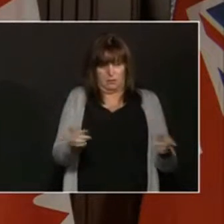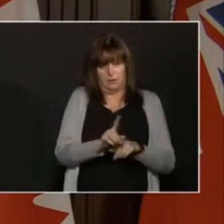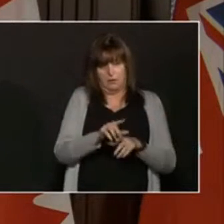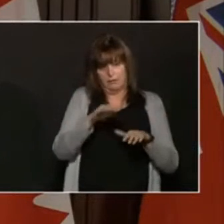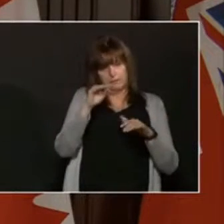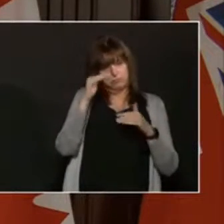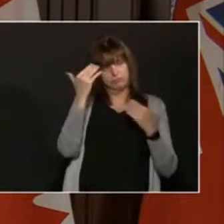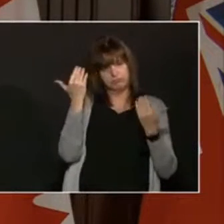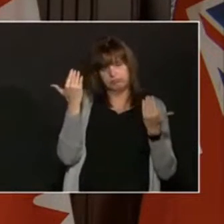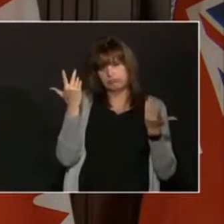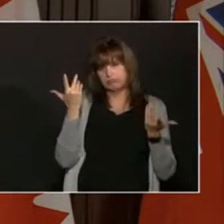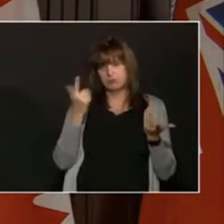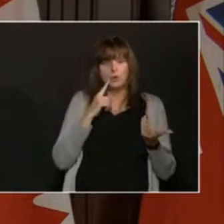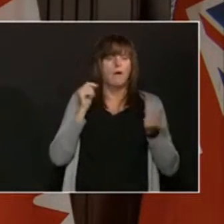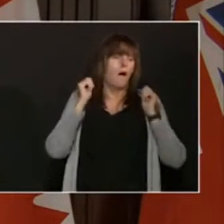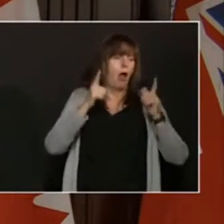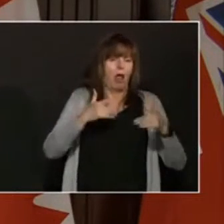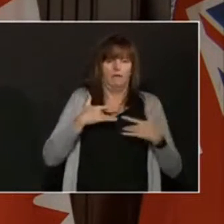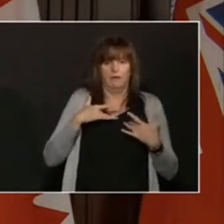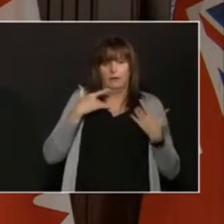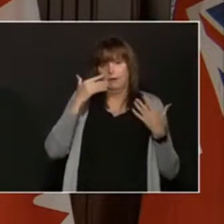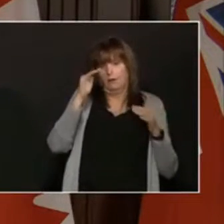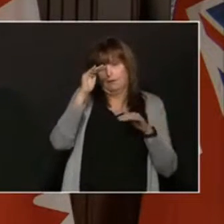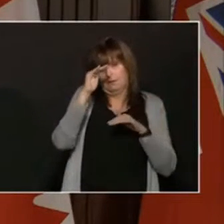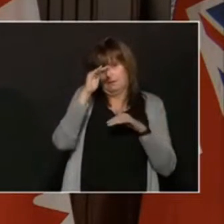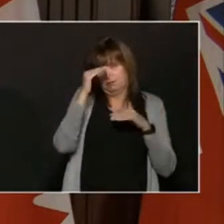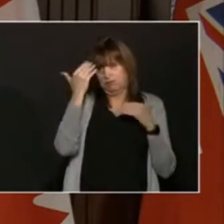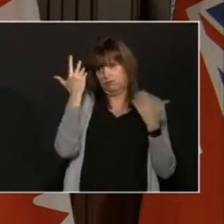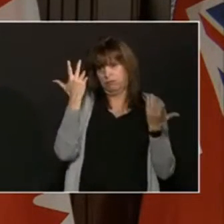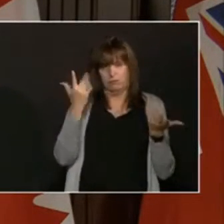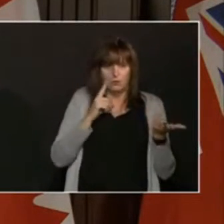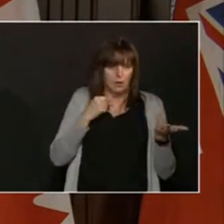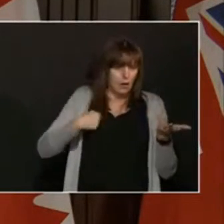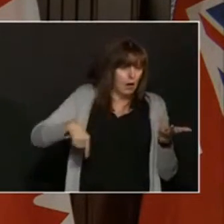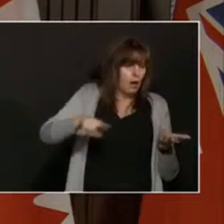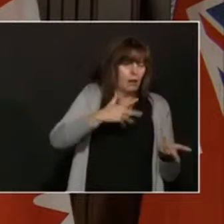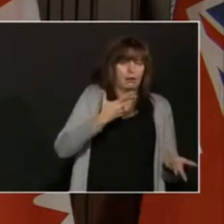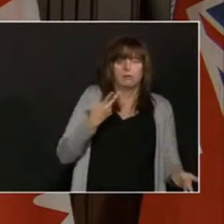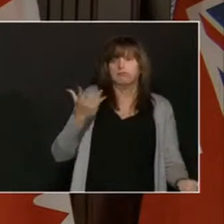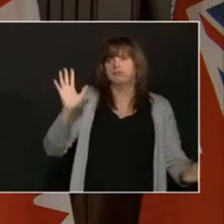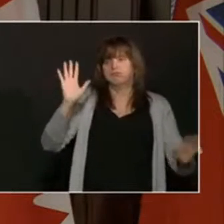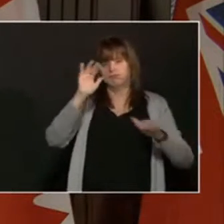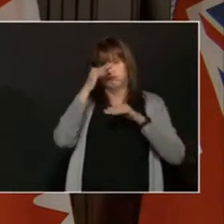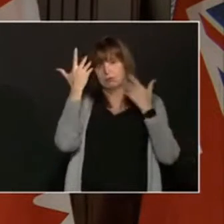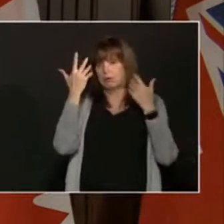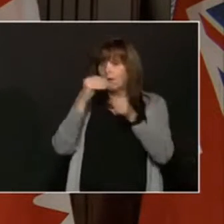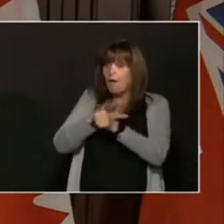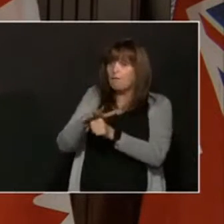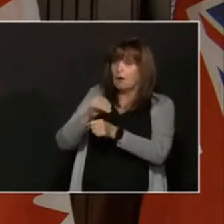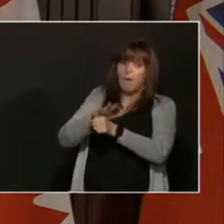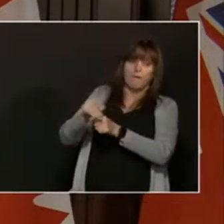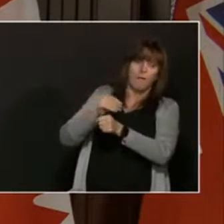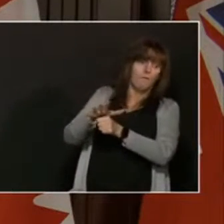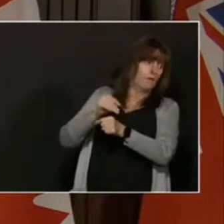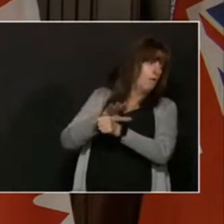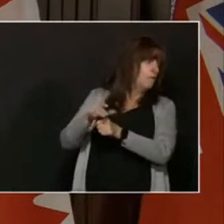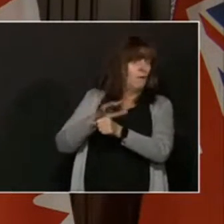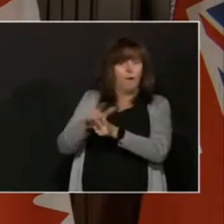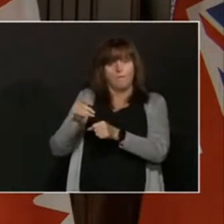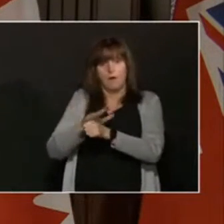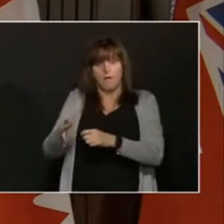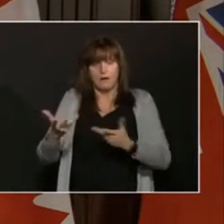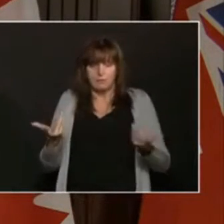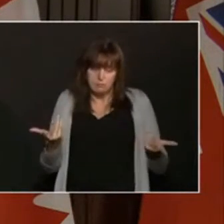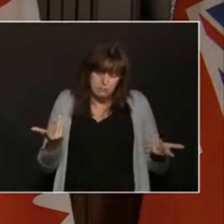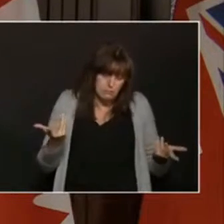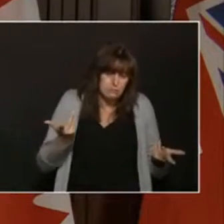fed up. We want this thing to go away. And as you could see from the data Dr. Brown showed, the